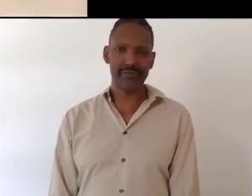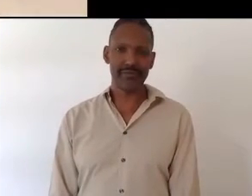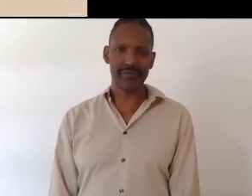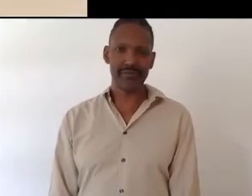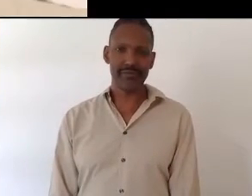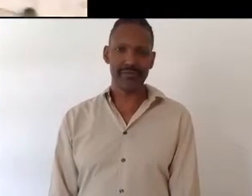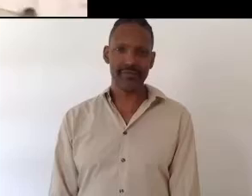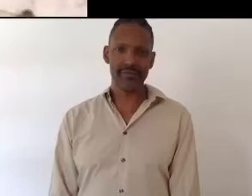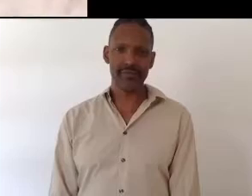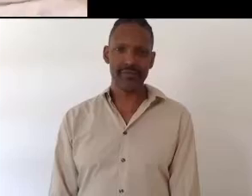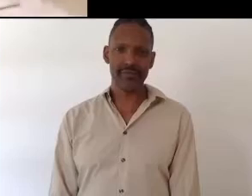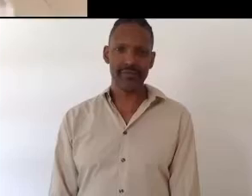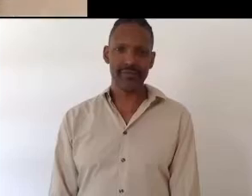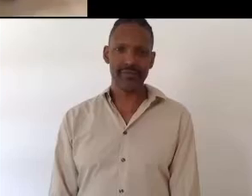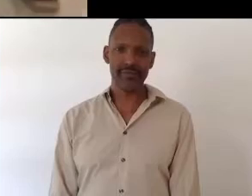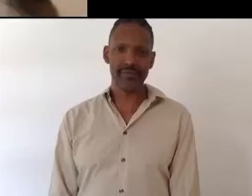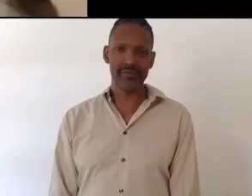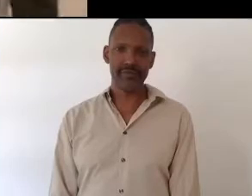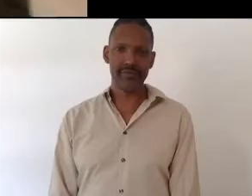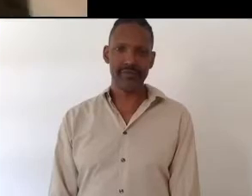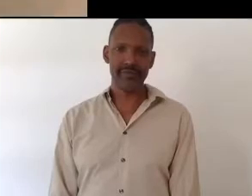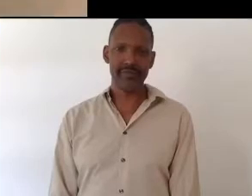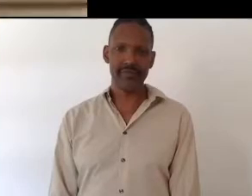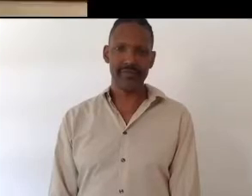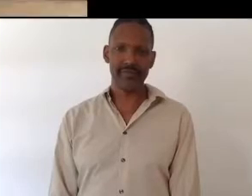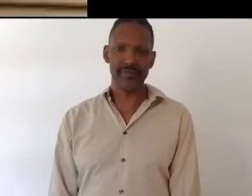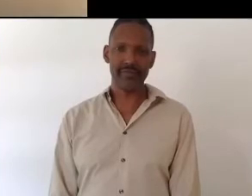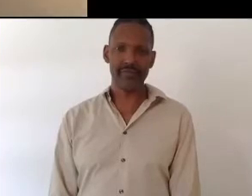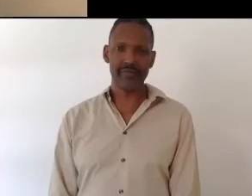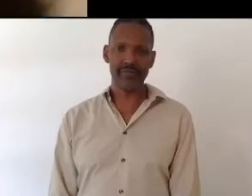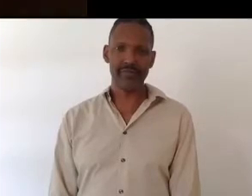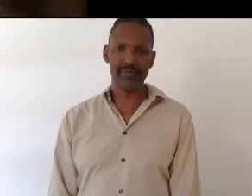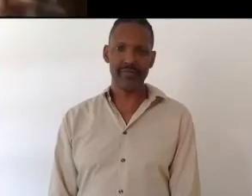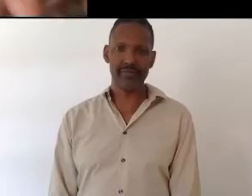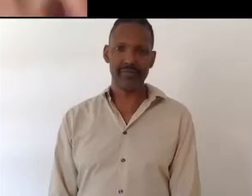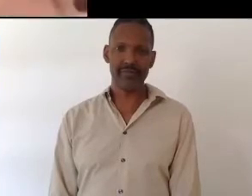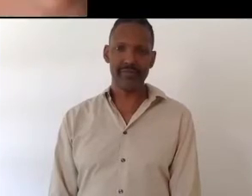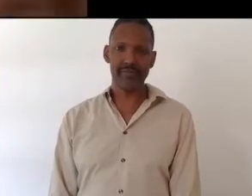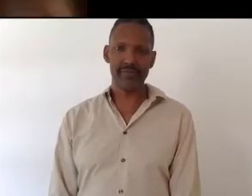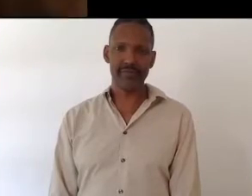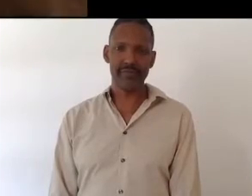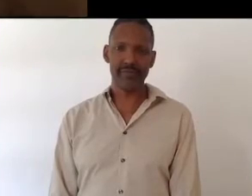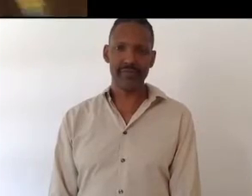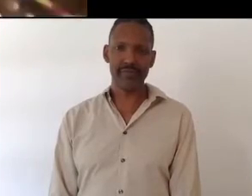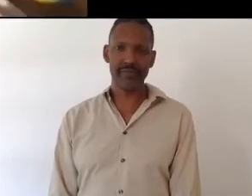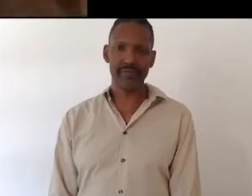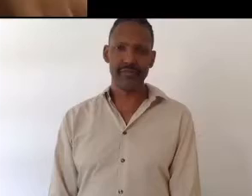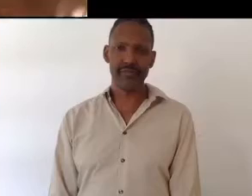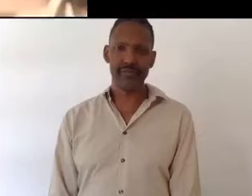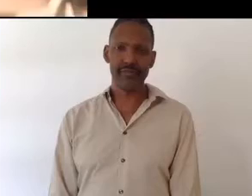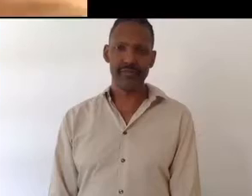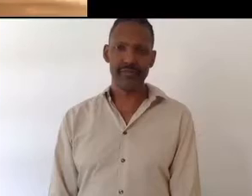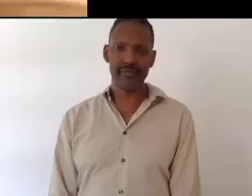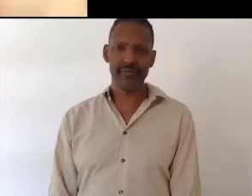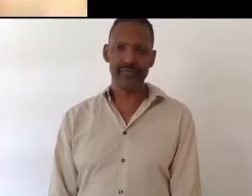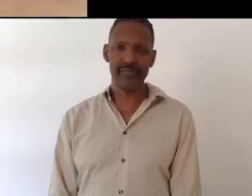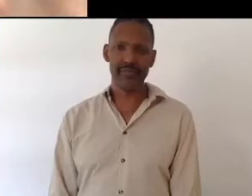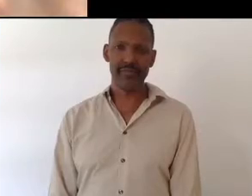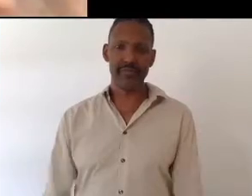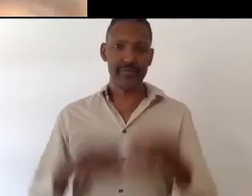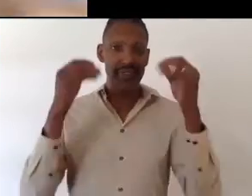Okay, the color tape, trying it again. Dionysus, she's trying it again. That's what you're going to